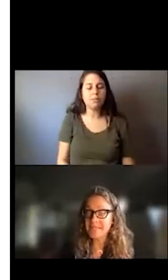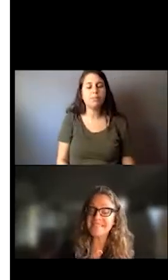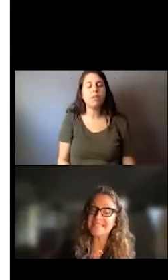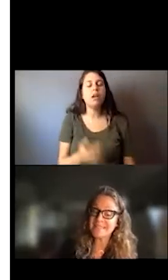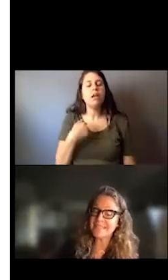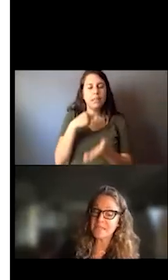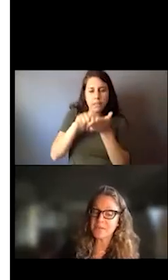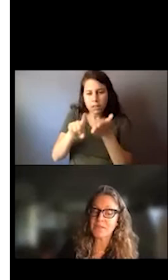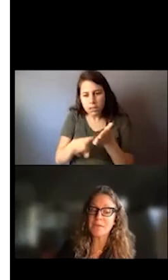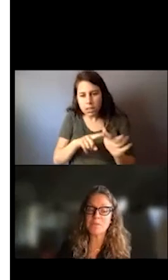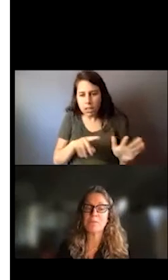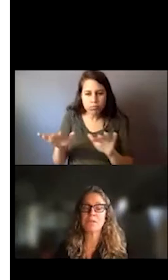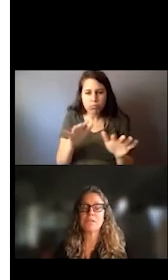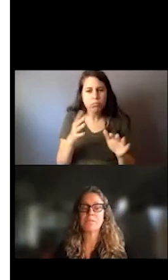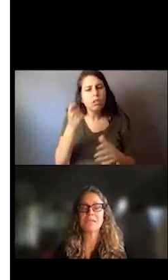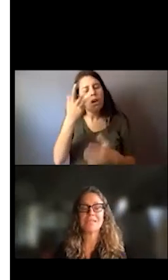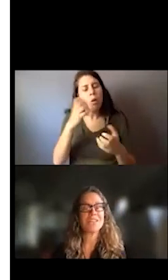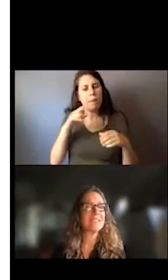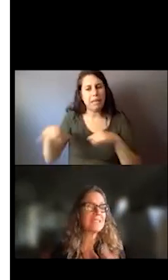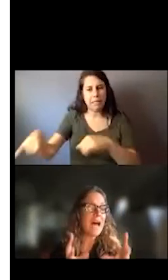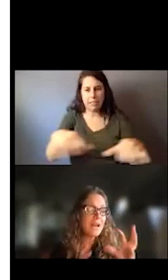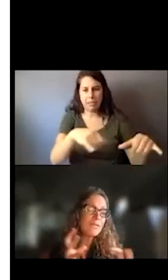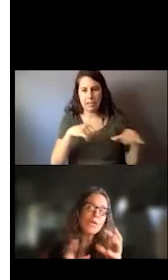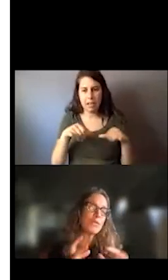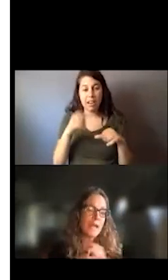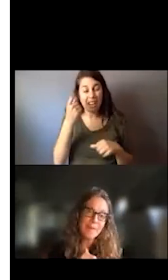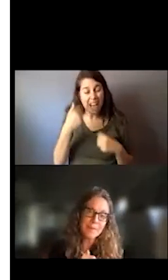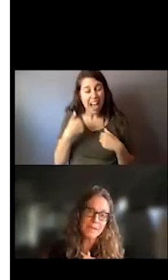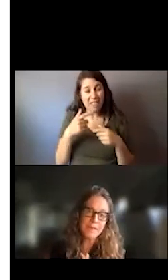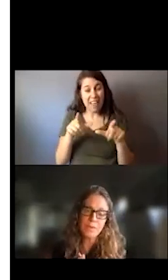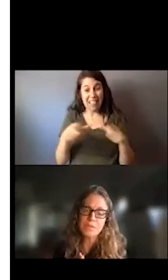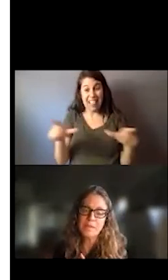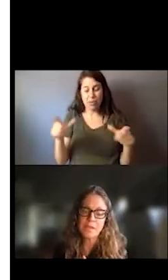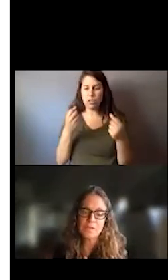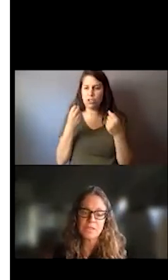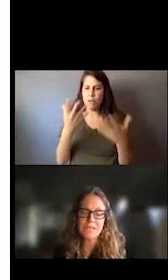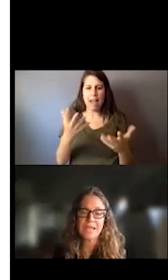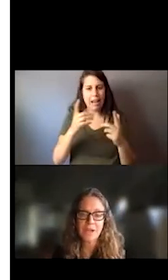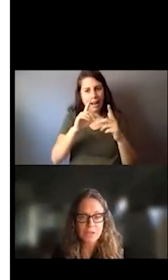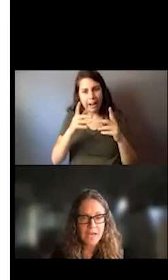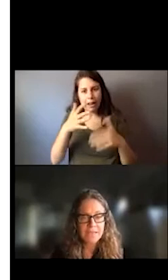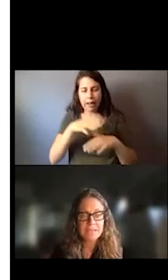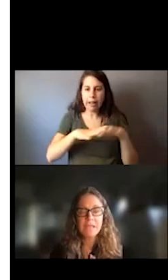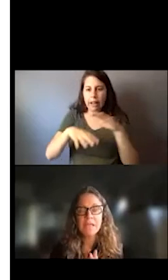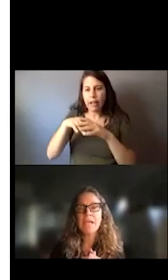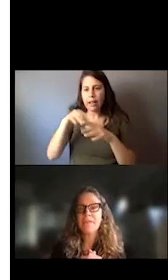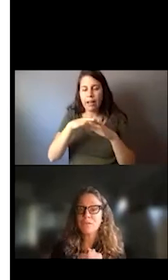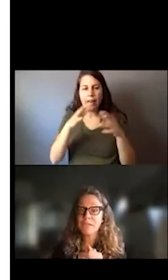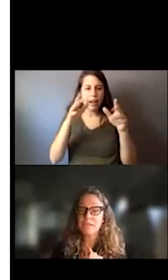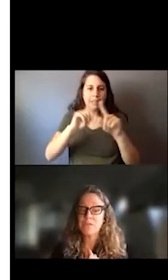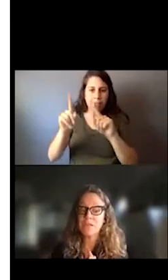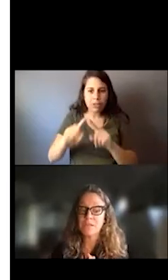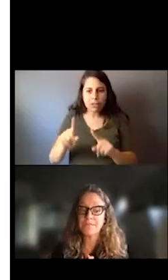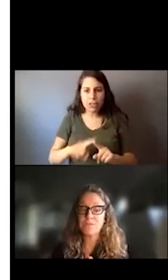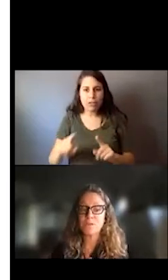best to be consistent about the language we were using because there is a lot of overlap in the words being used to characterize